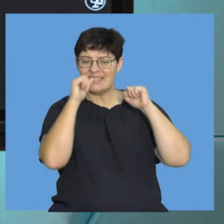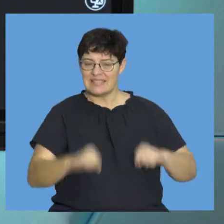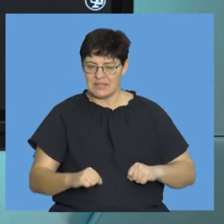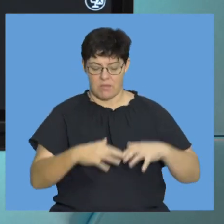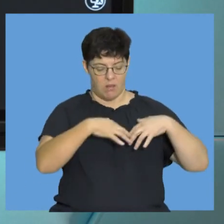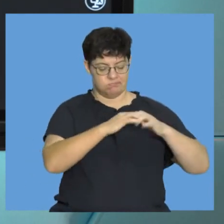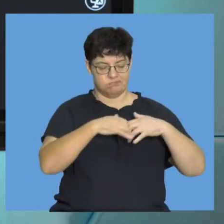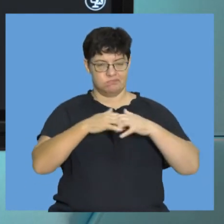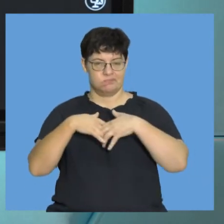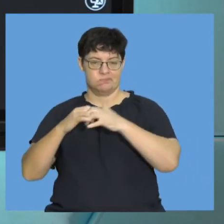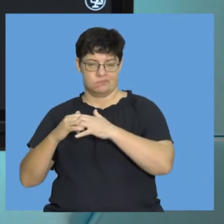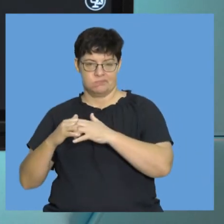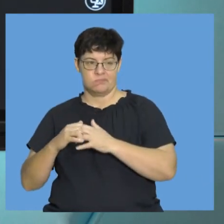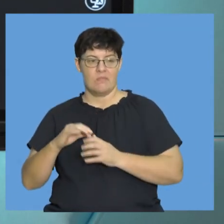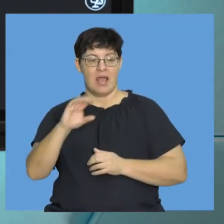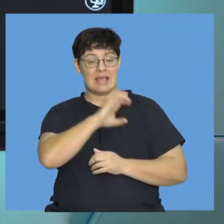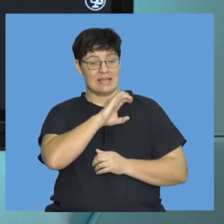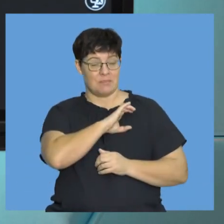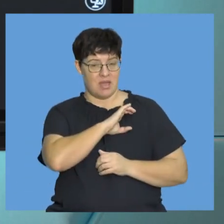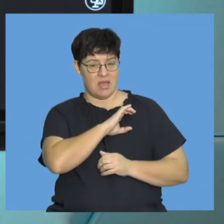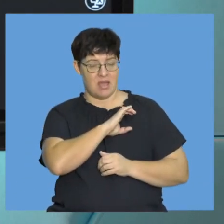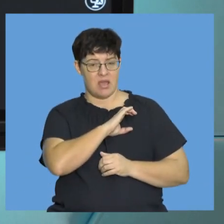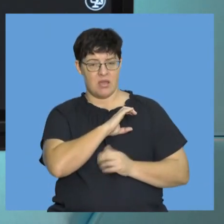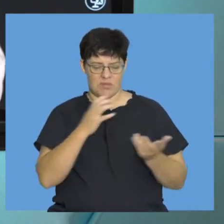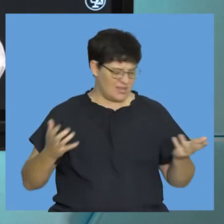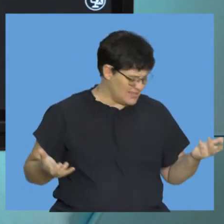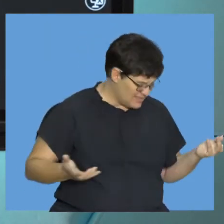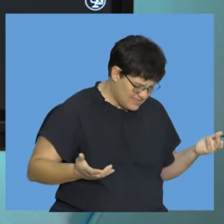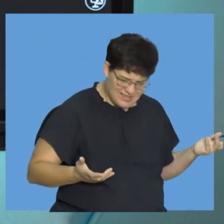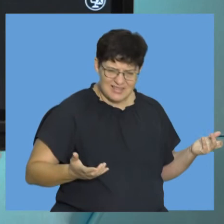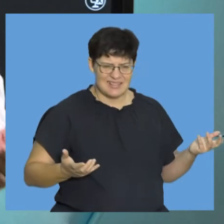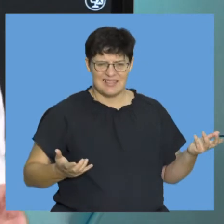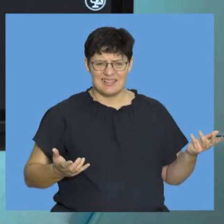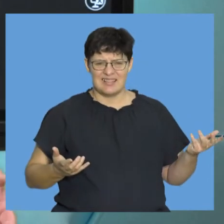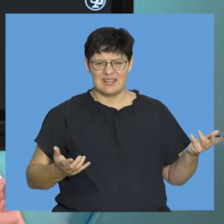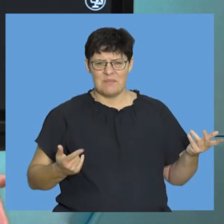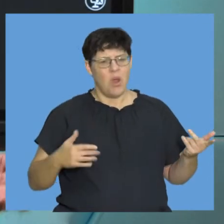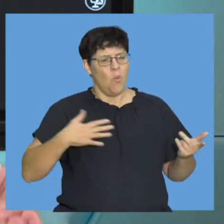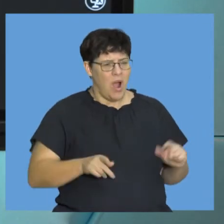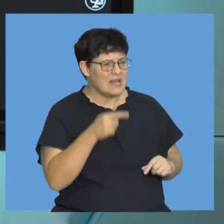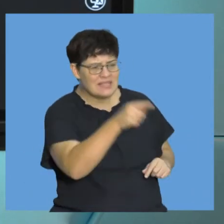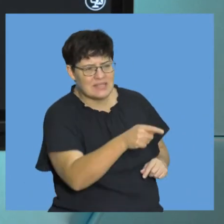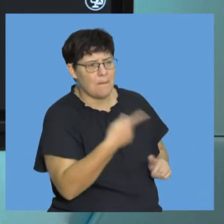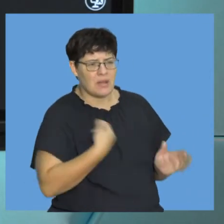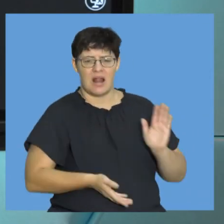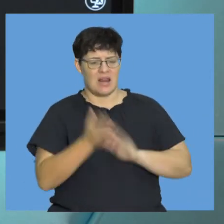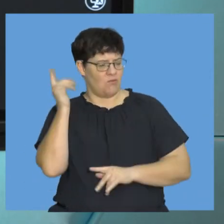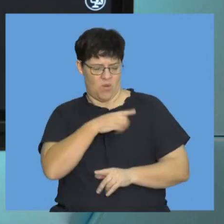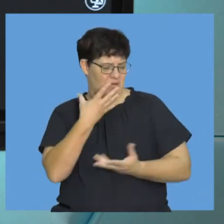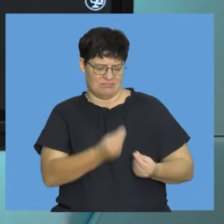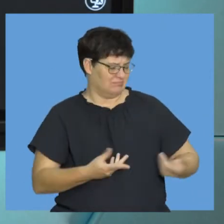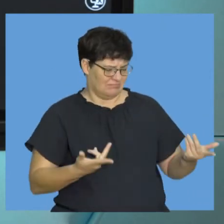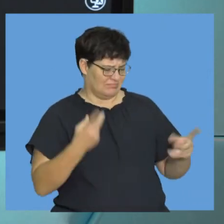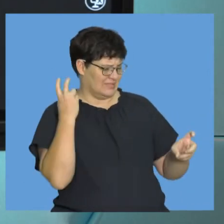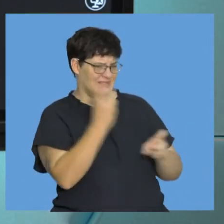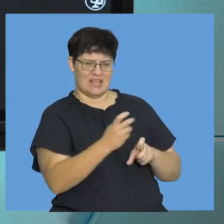in place where a customer does not leave your business without the goods that they require. So